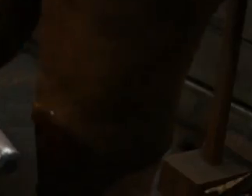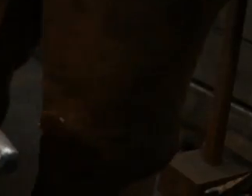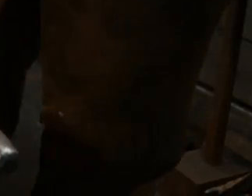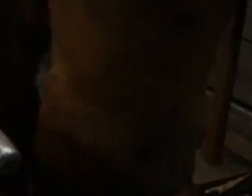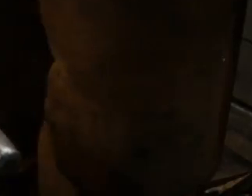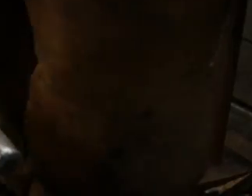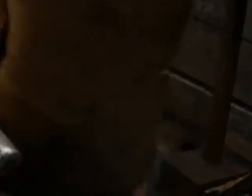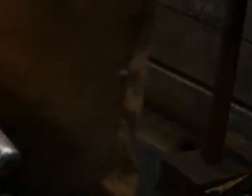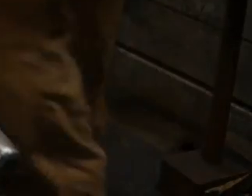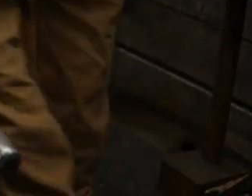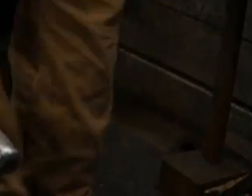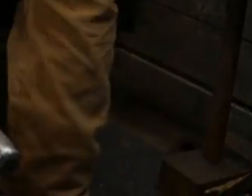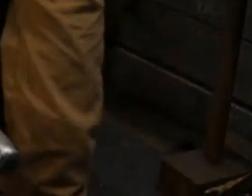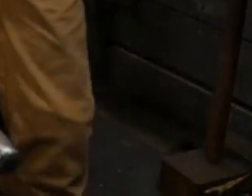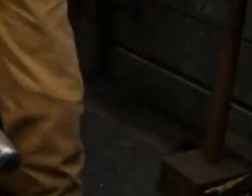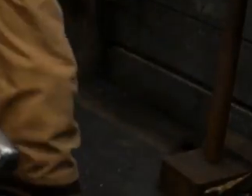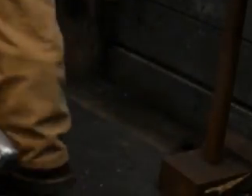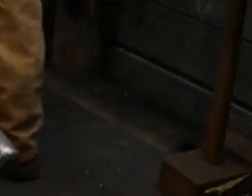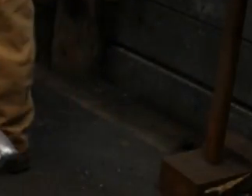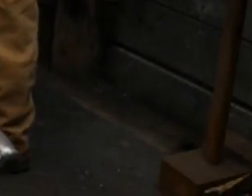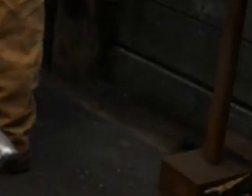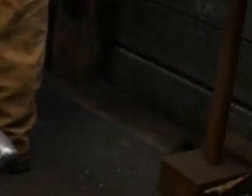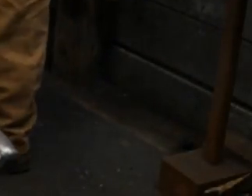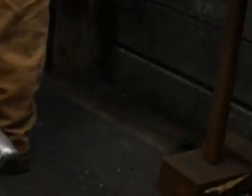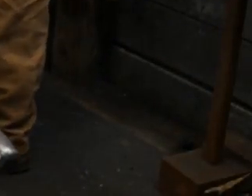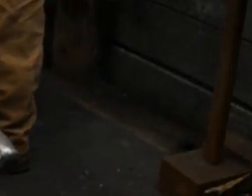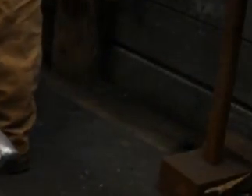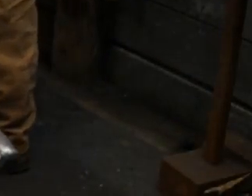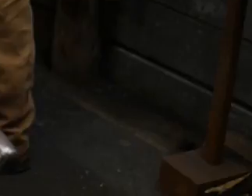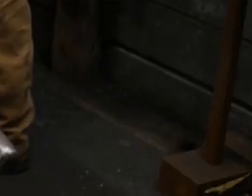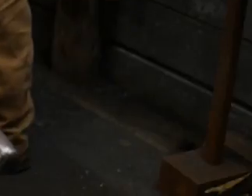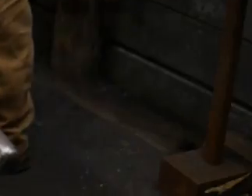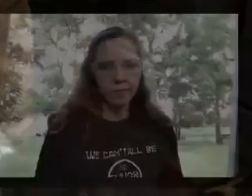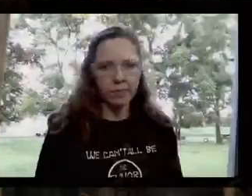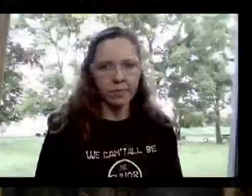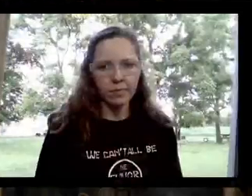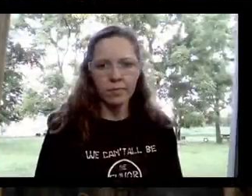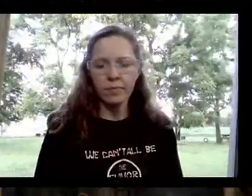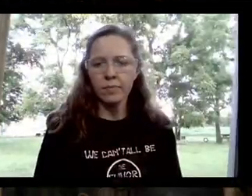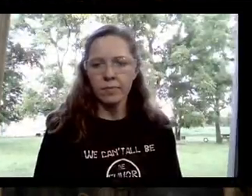as nice as wrought iron does, so there's another benefit there.